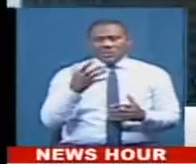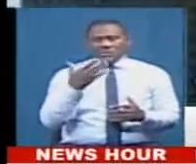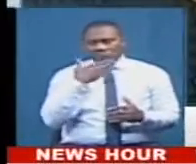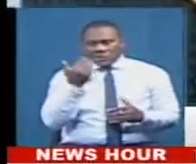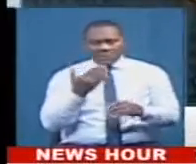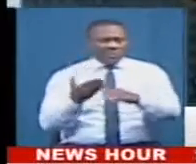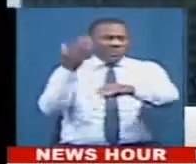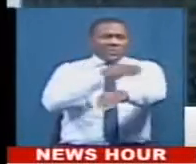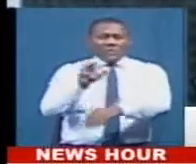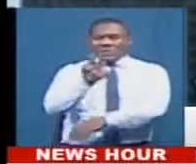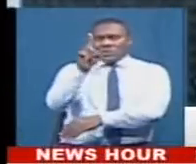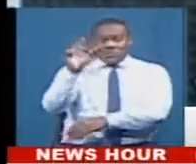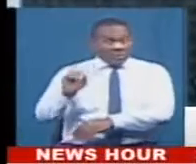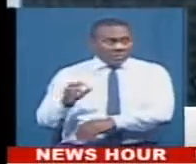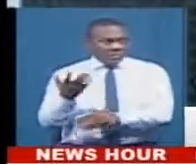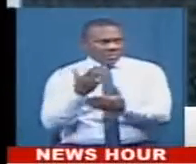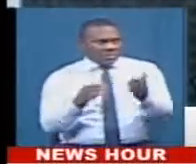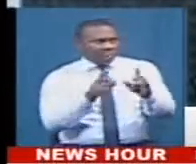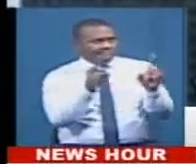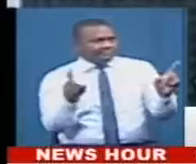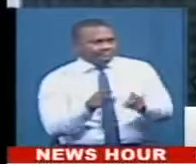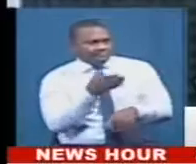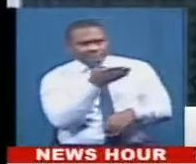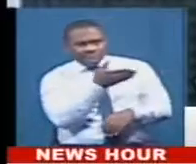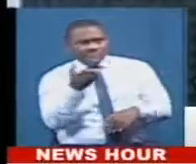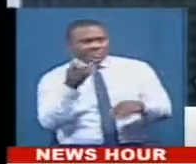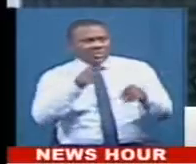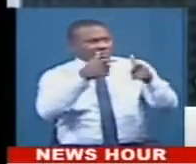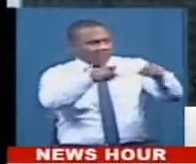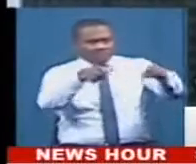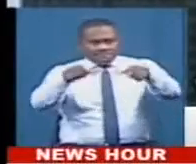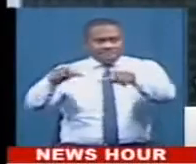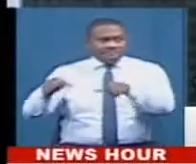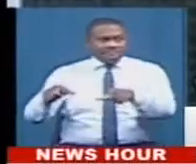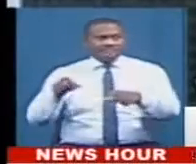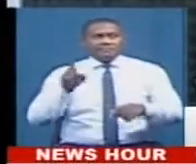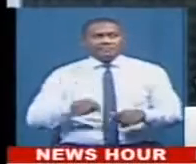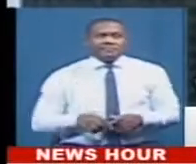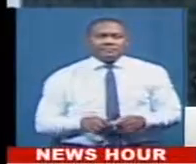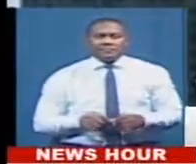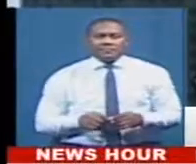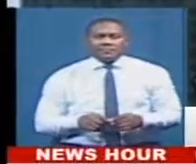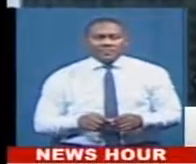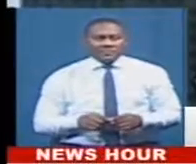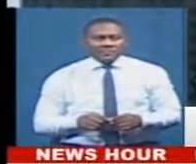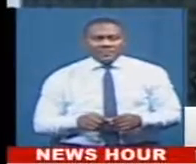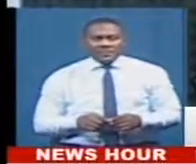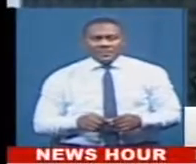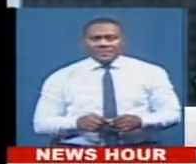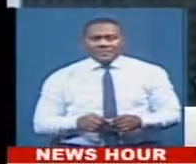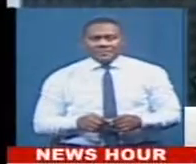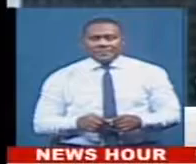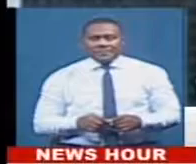35%, into there are certain departments that are supposed to be decentralized to the district. The exercise started. We need to continue and complete